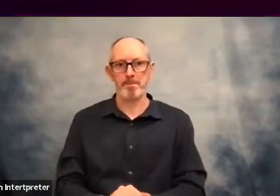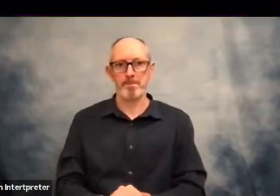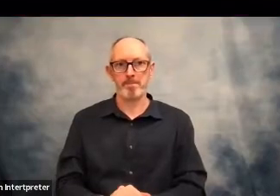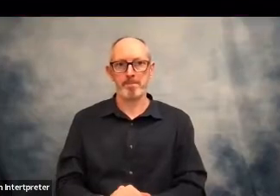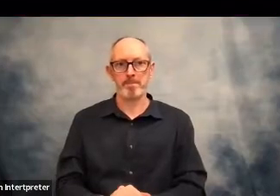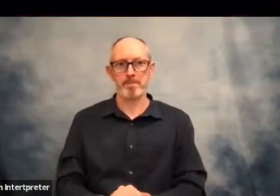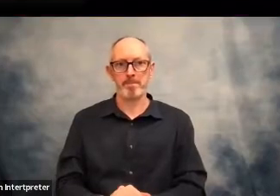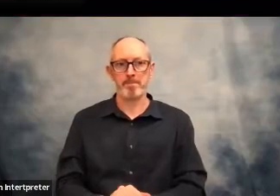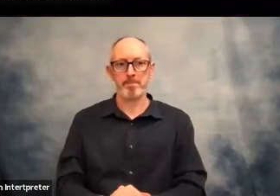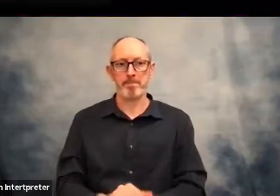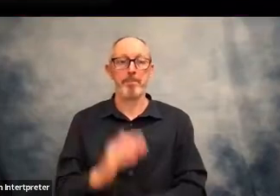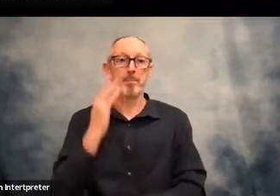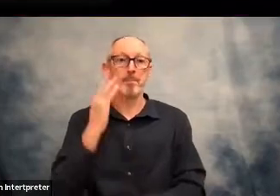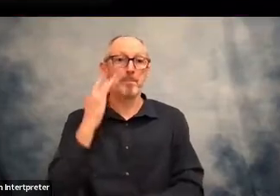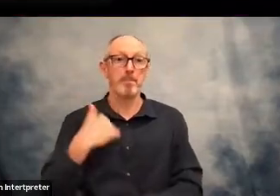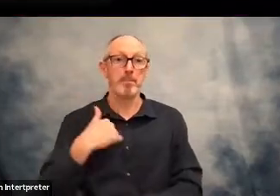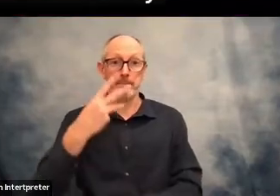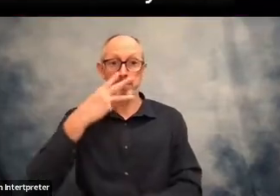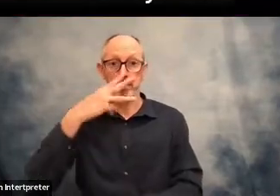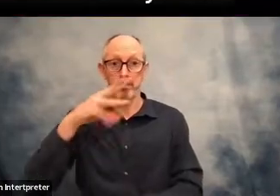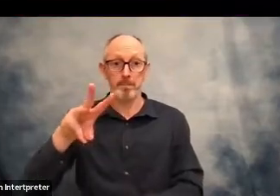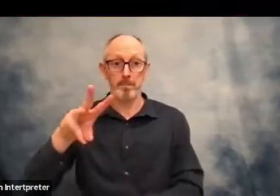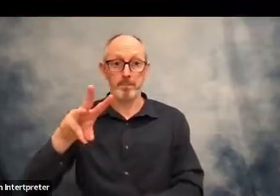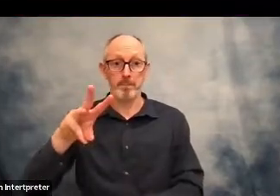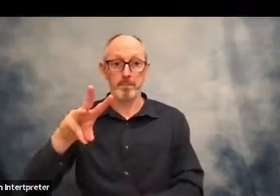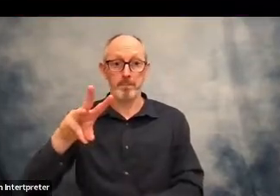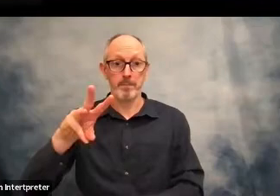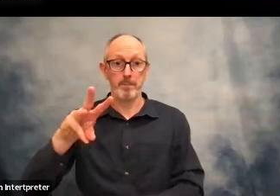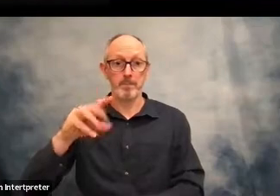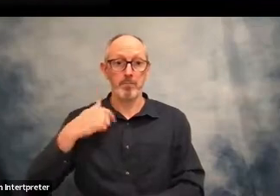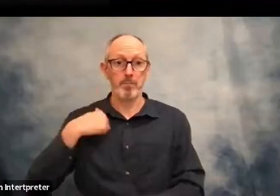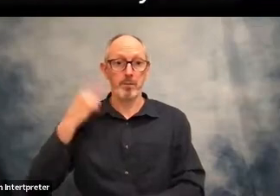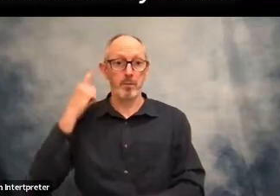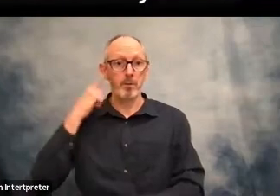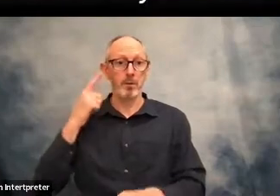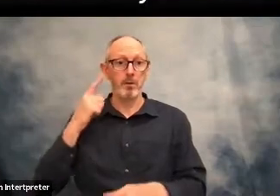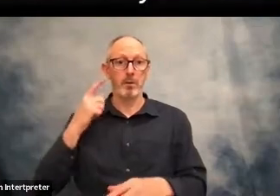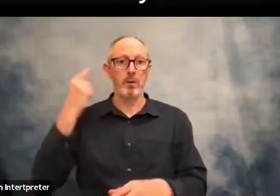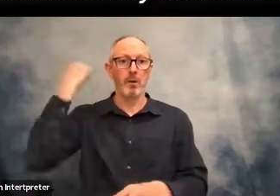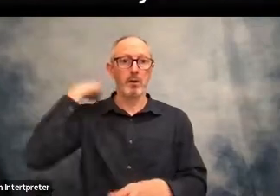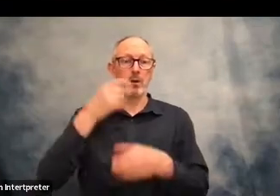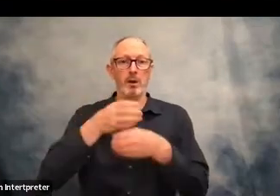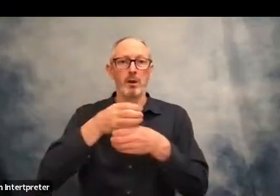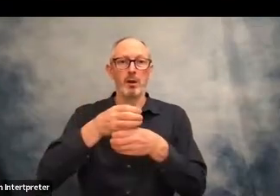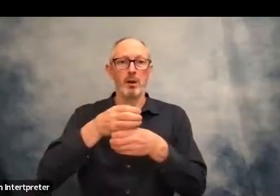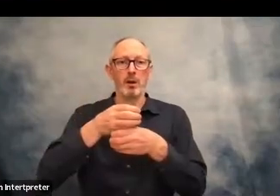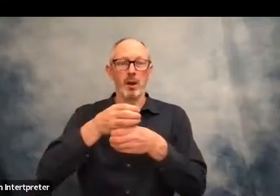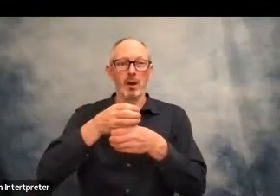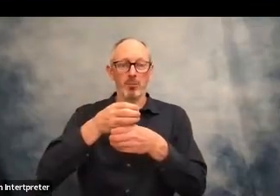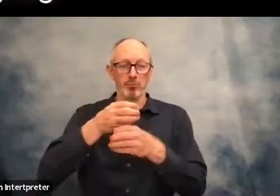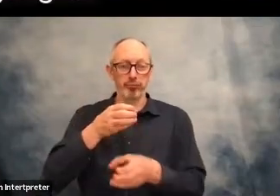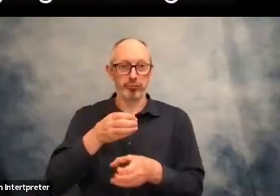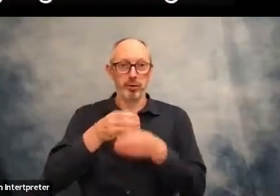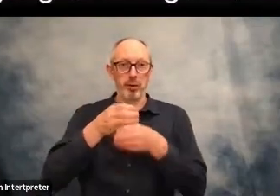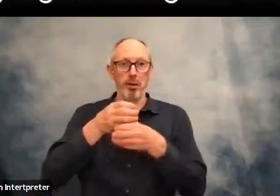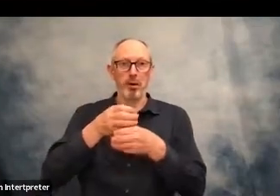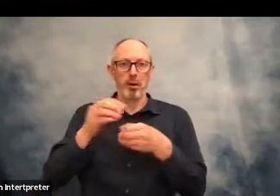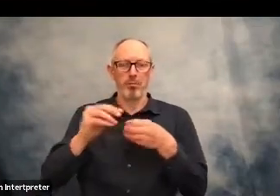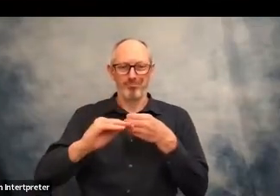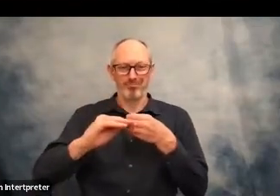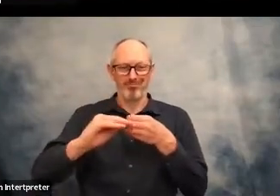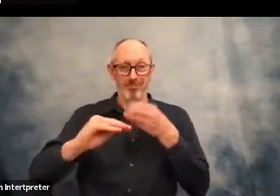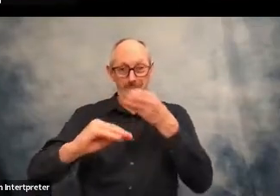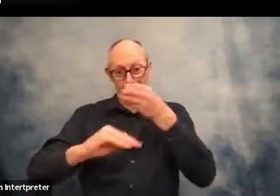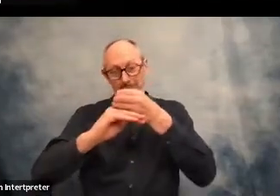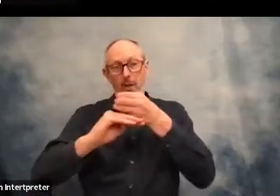When I was 30, I heard my disc herniated and burst into my sciatic nerve. I spent 5 years trying to navigate the world of